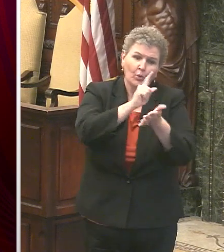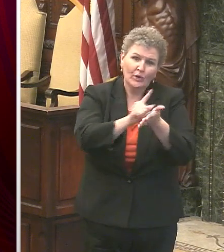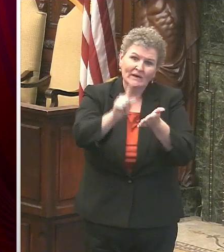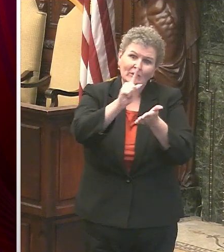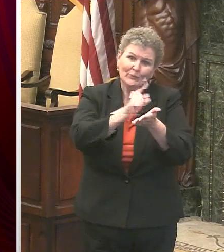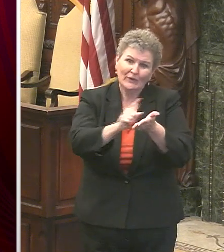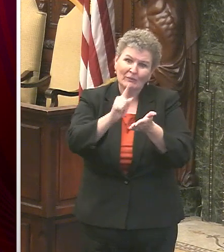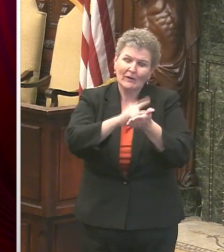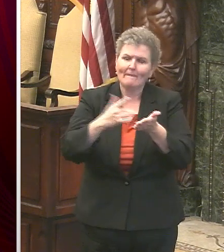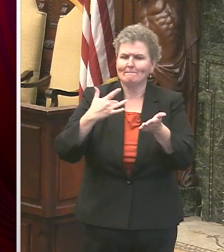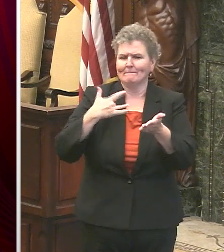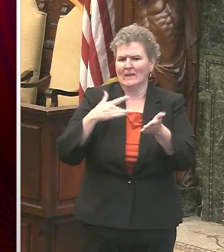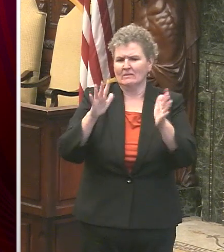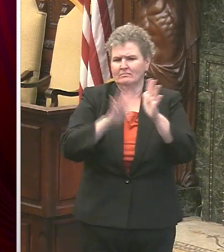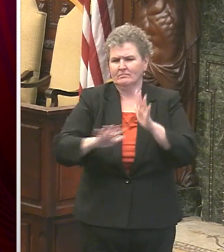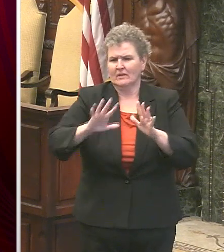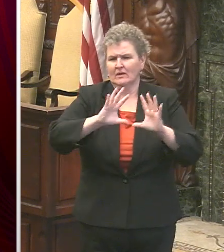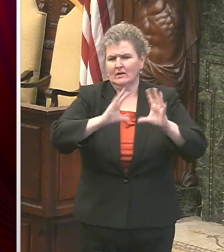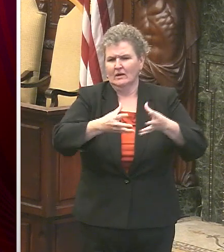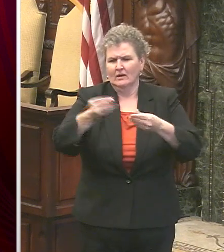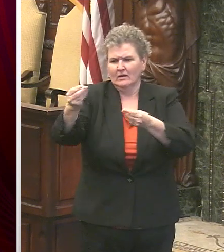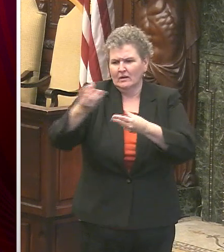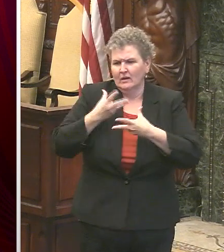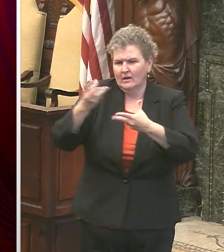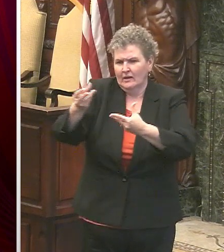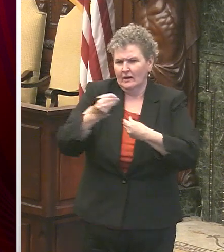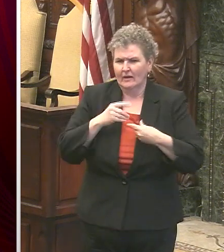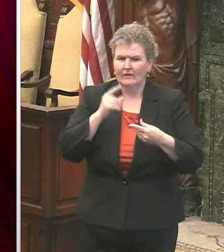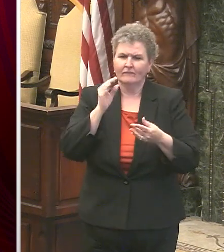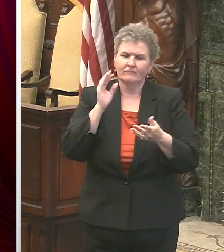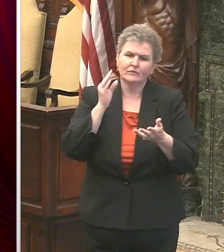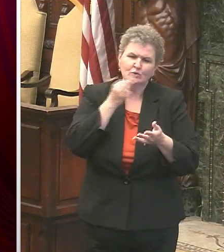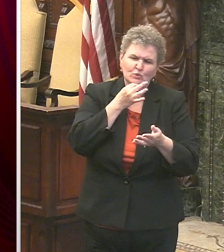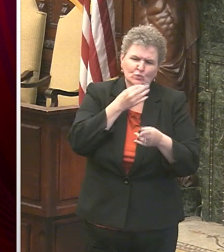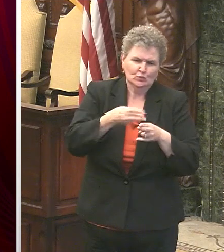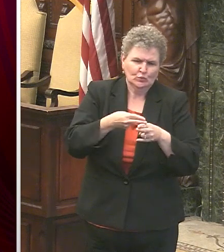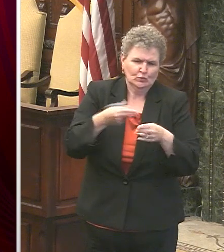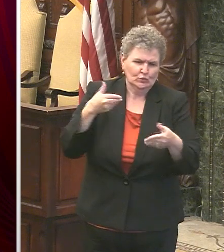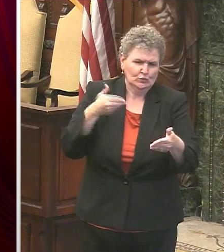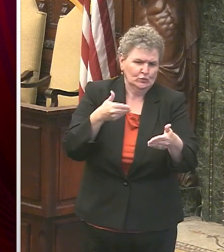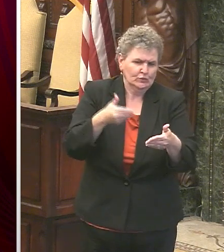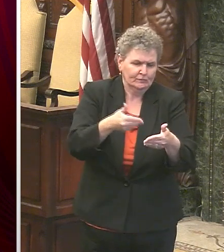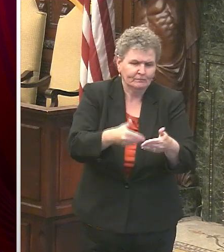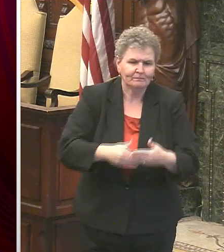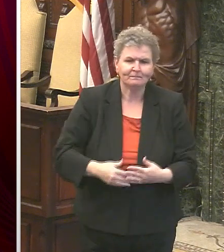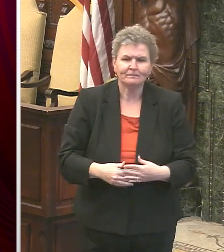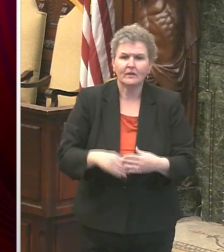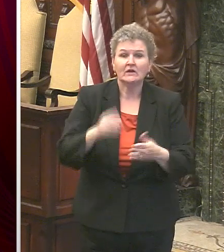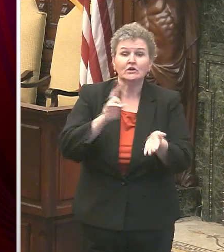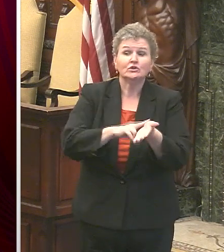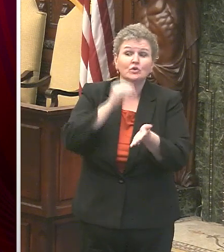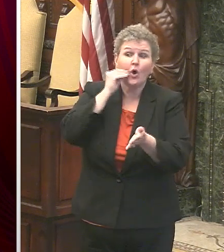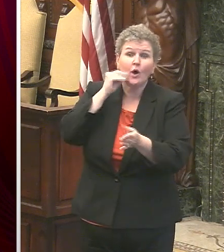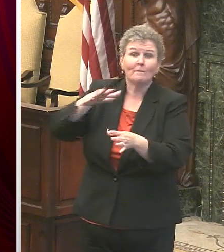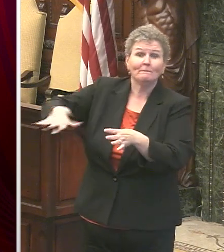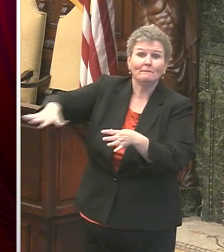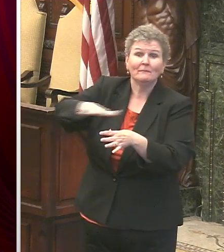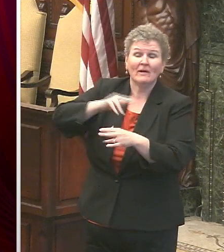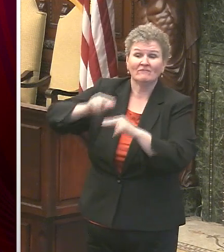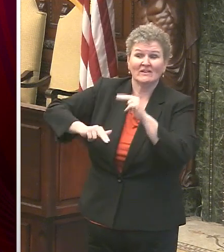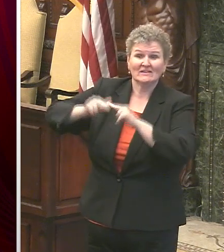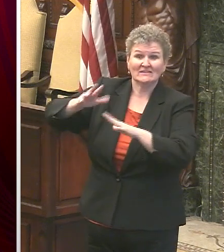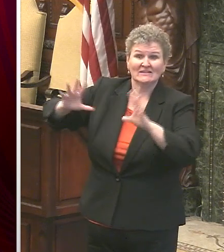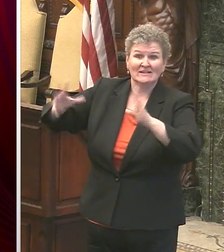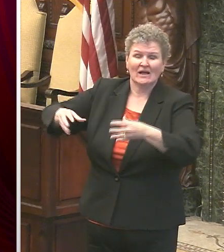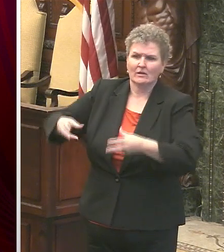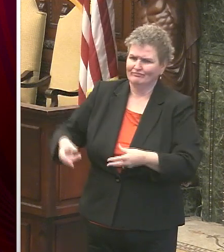more later this week. Now, in our nursing homes and other congregate facilities, we are seeing more cases, but still generally